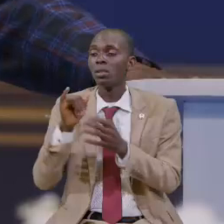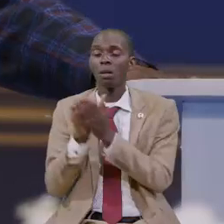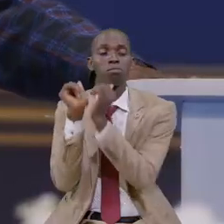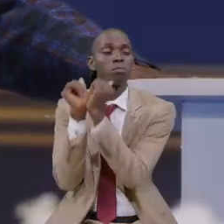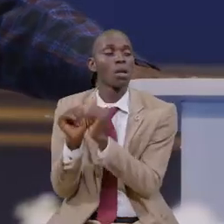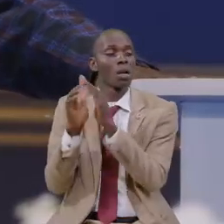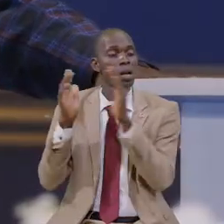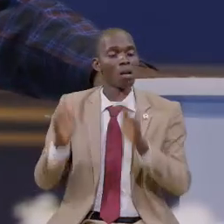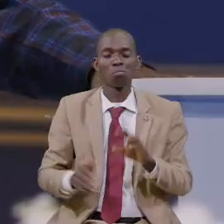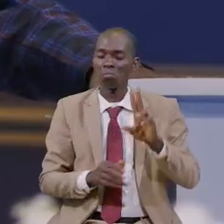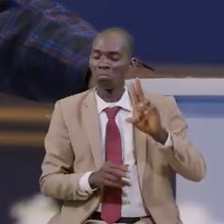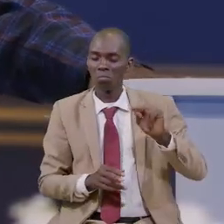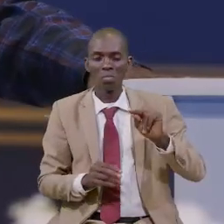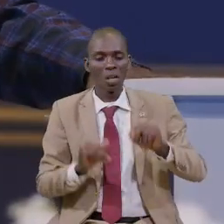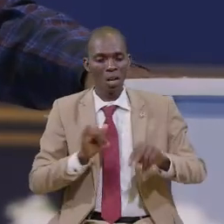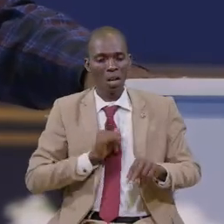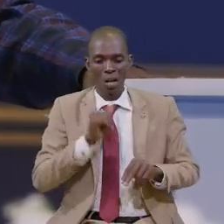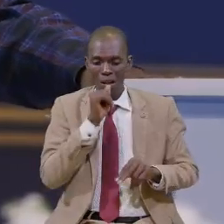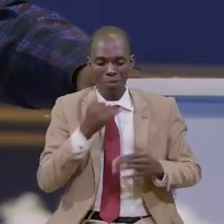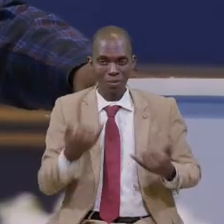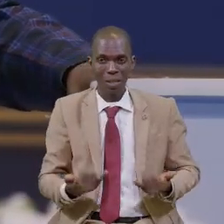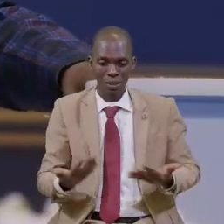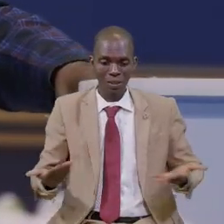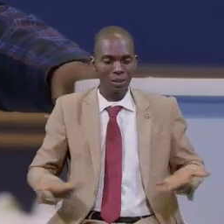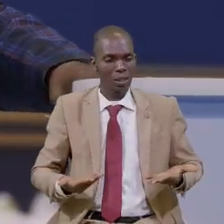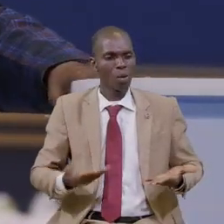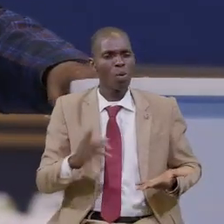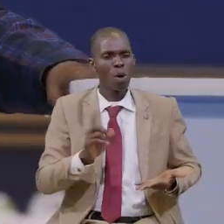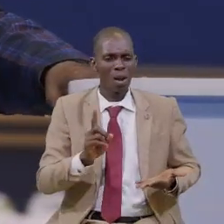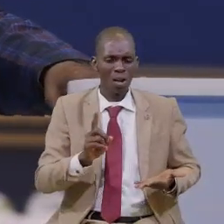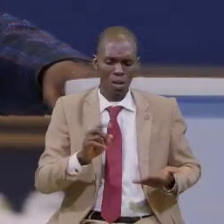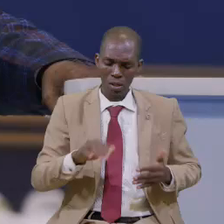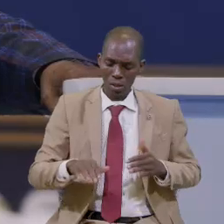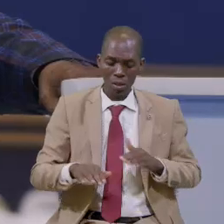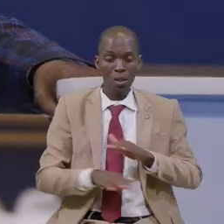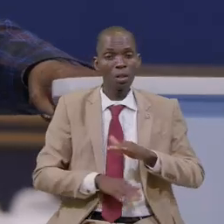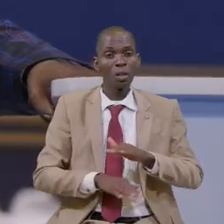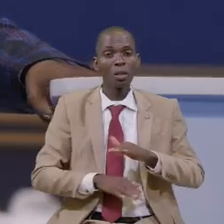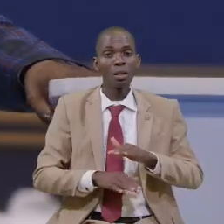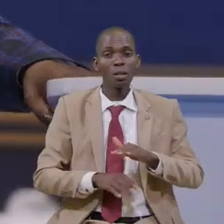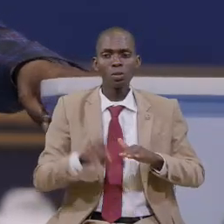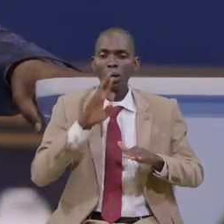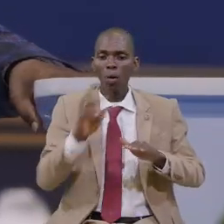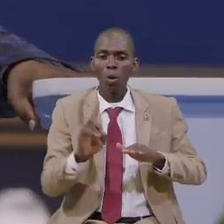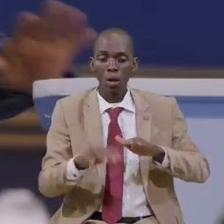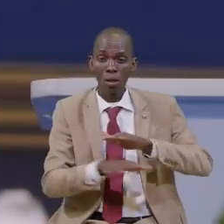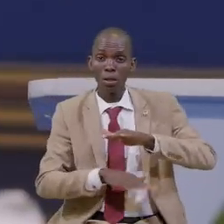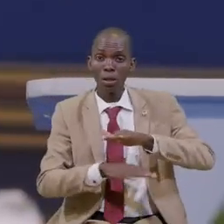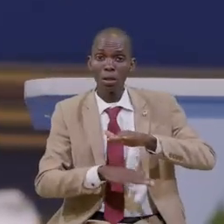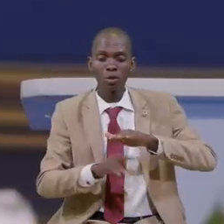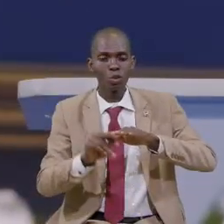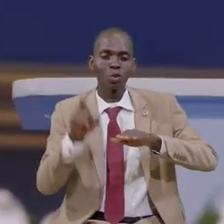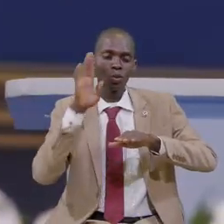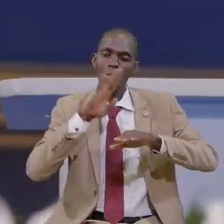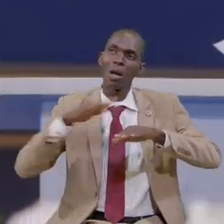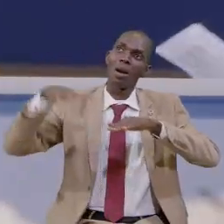am now here. Where are you? You are here. Up. You'll be there in Jesus'